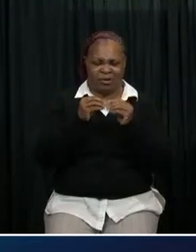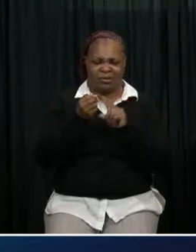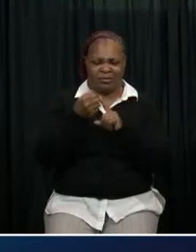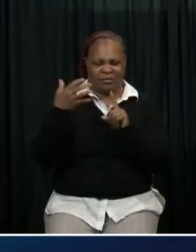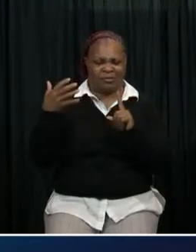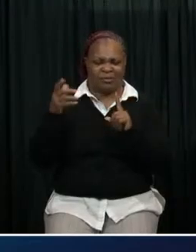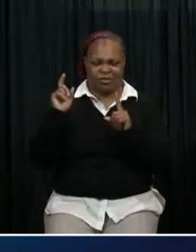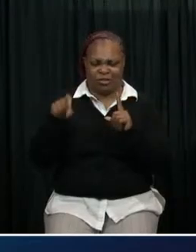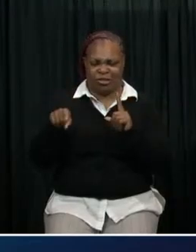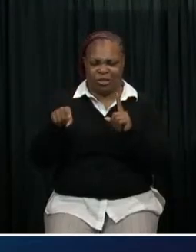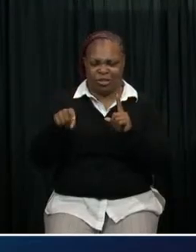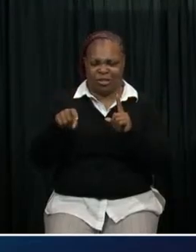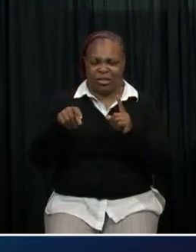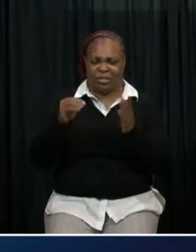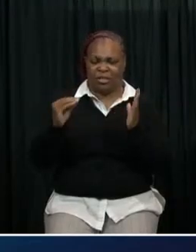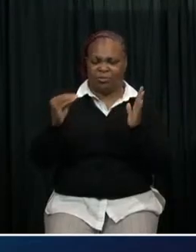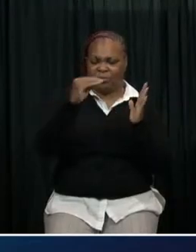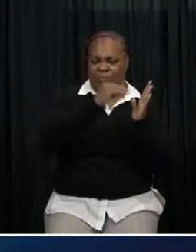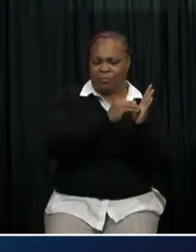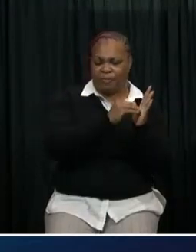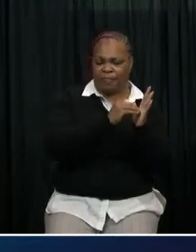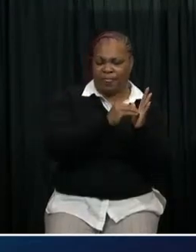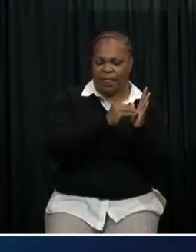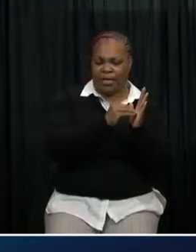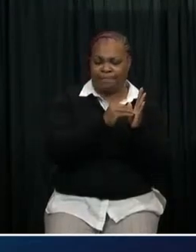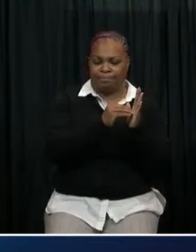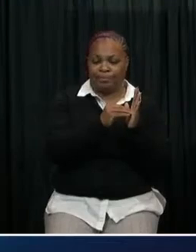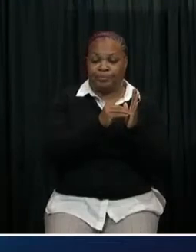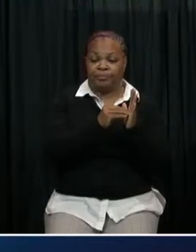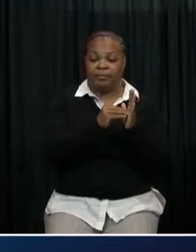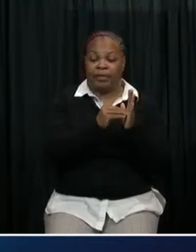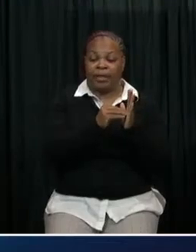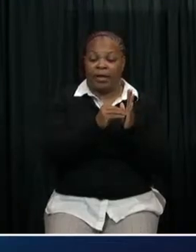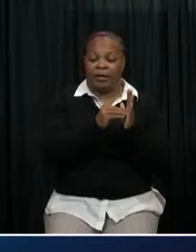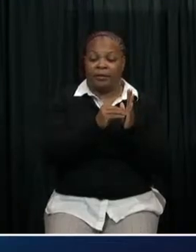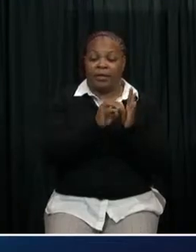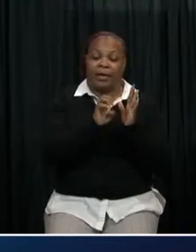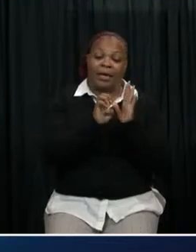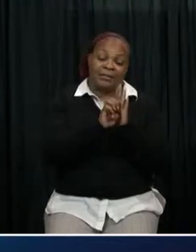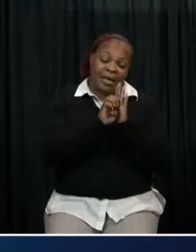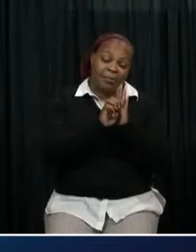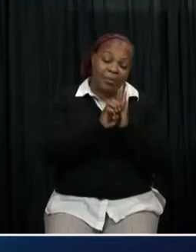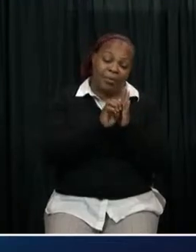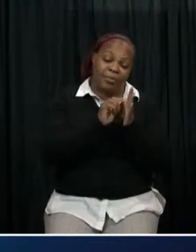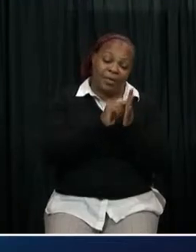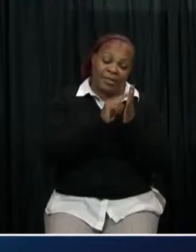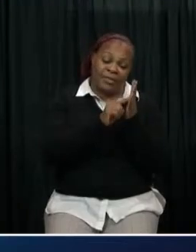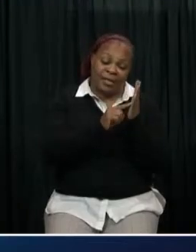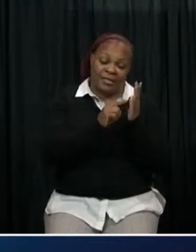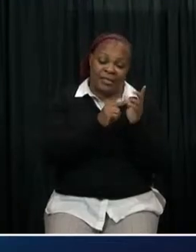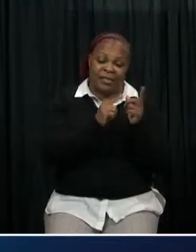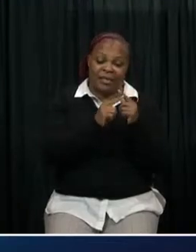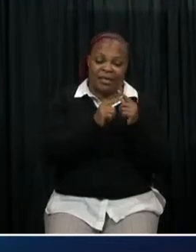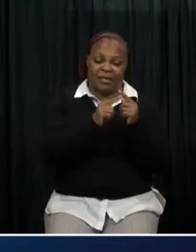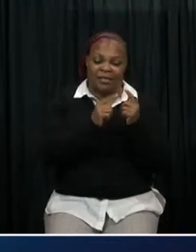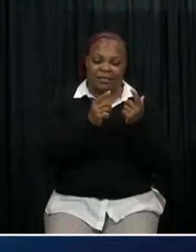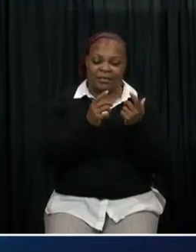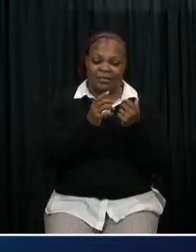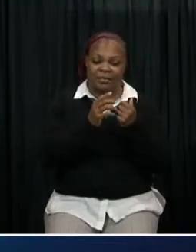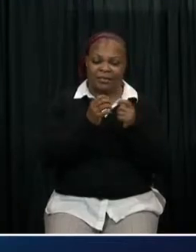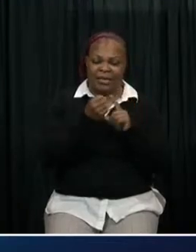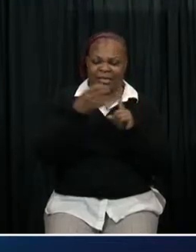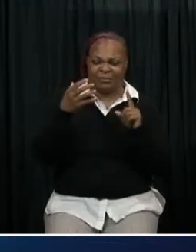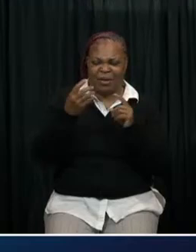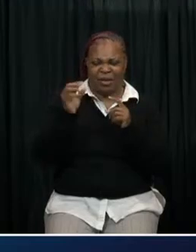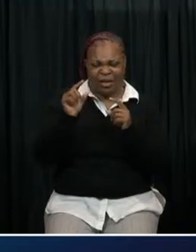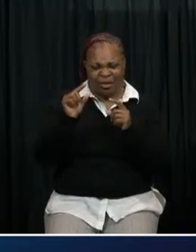just put that it's, for example, those things, and then hopefully people will think it's much more expansive. But thank you